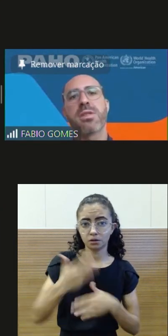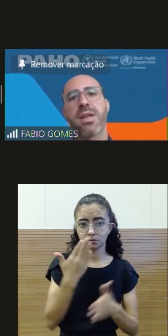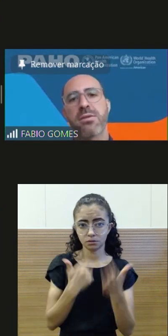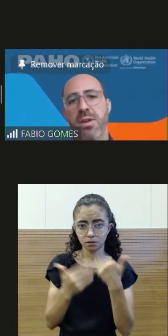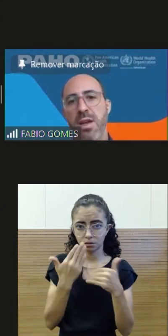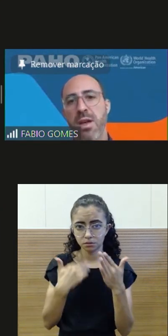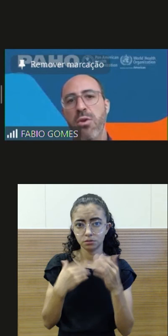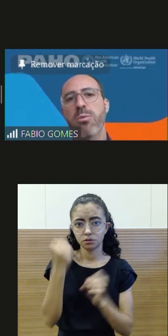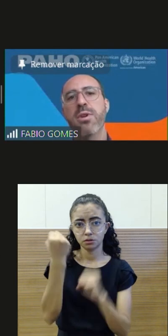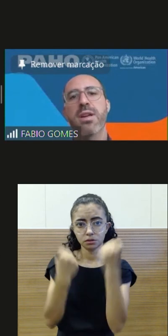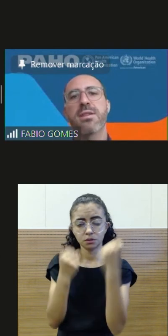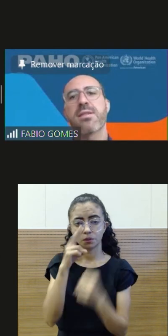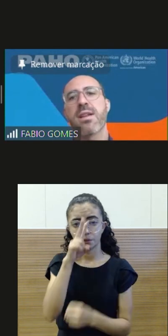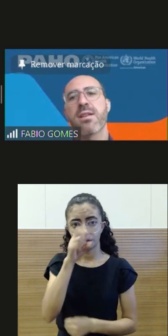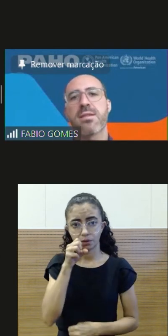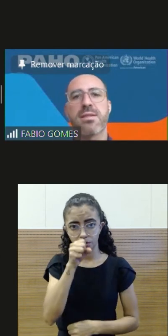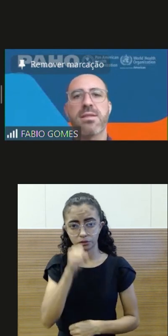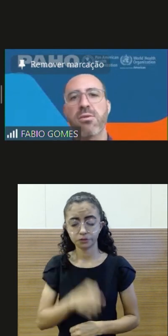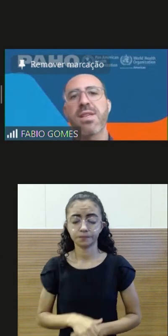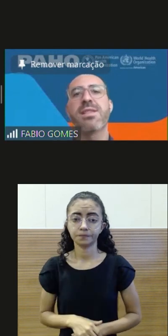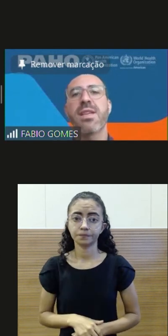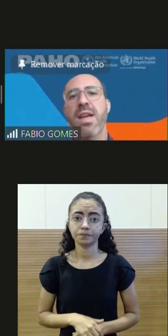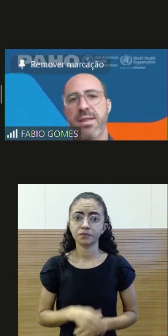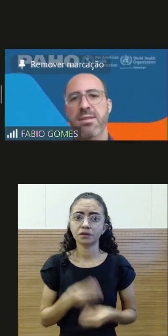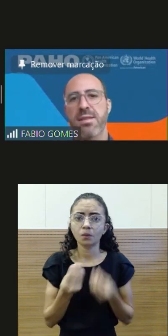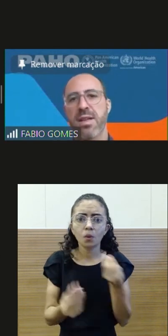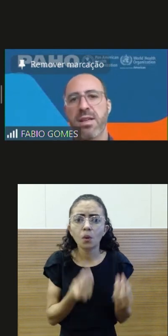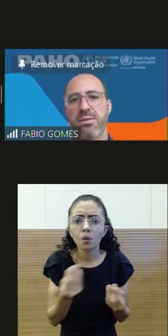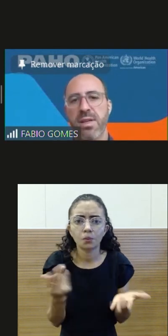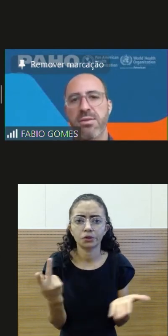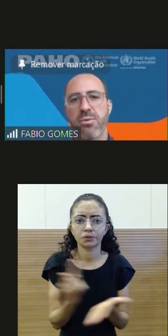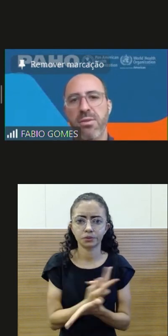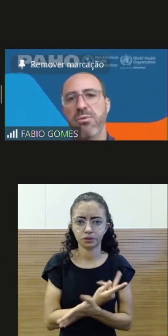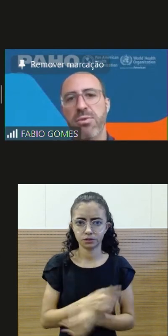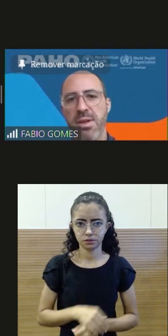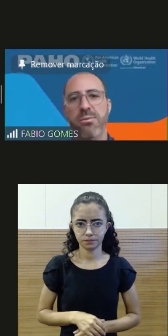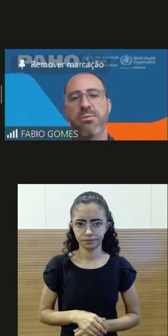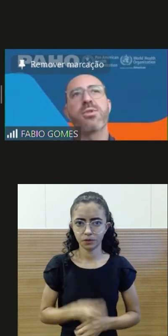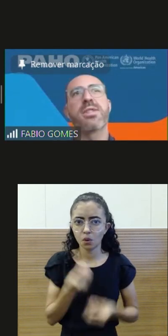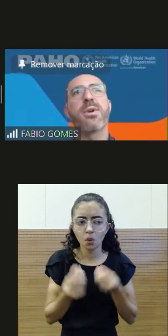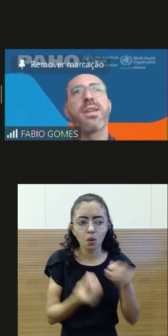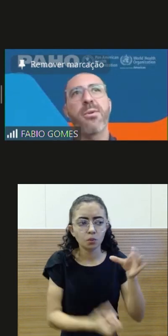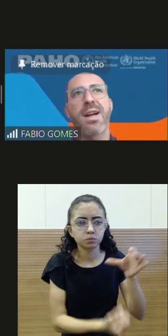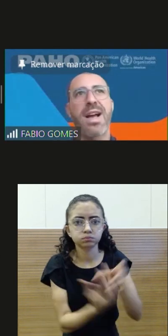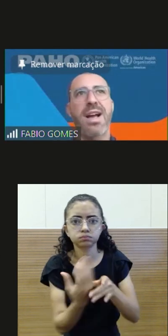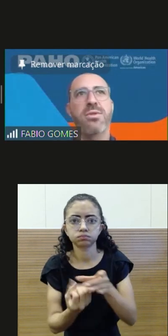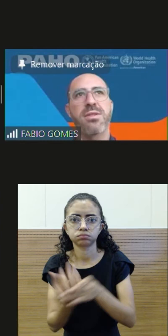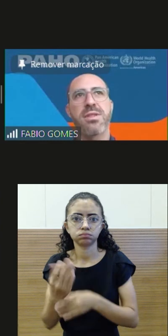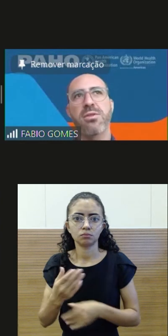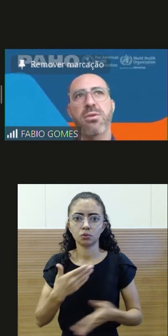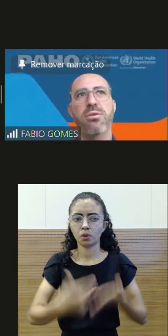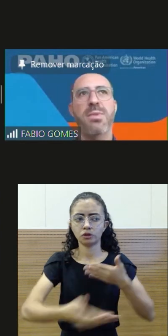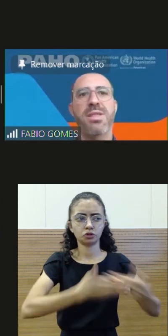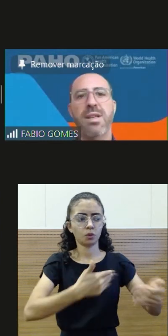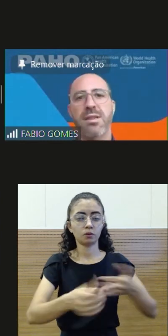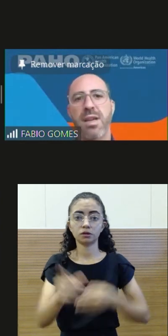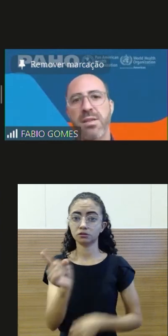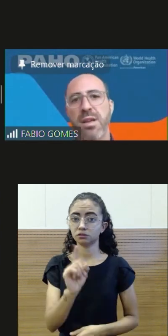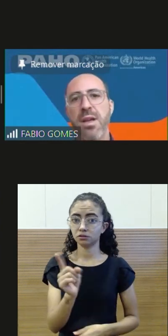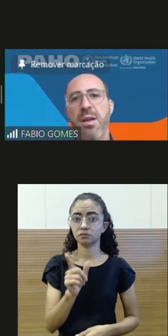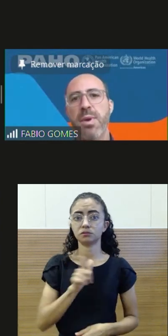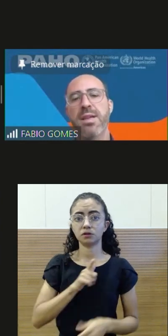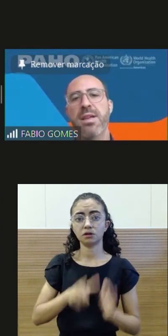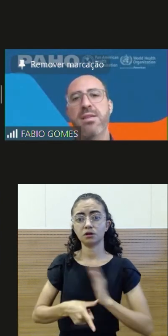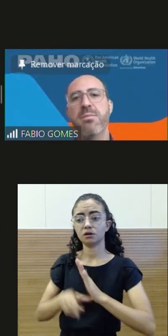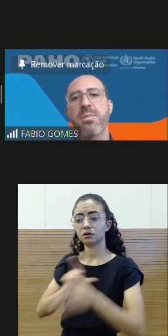this consumption, and with the expansion of ultra-processed food and how they are created. They're not